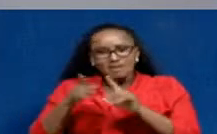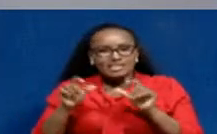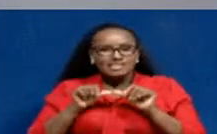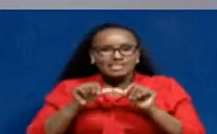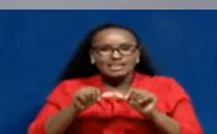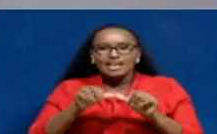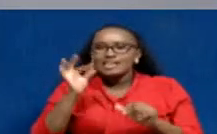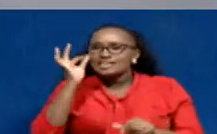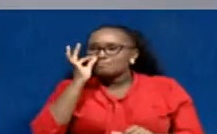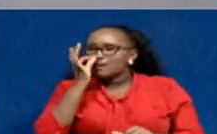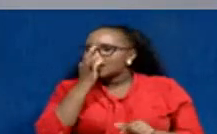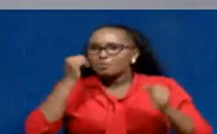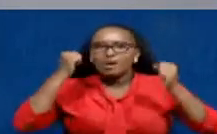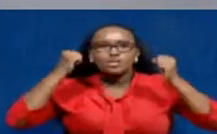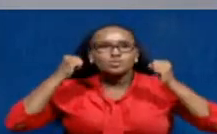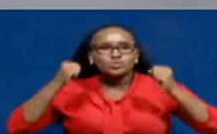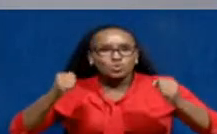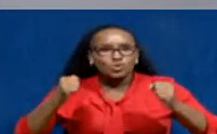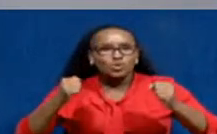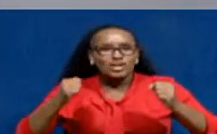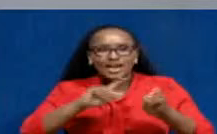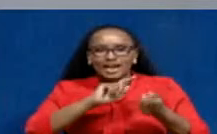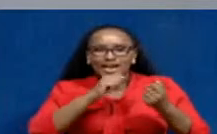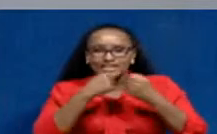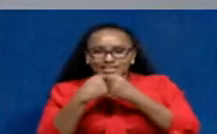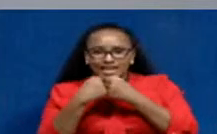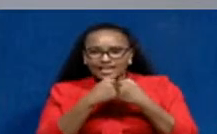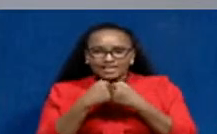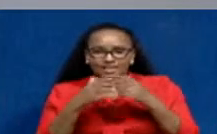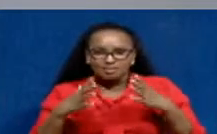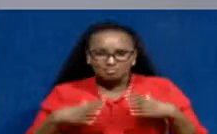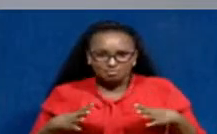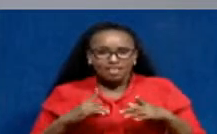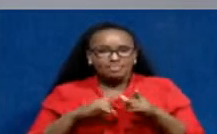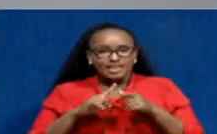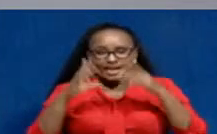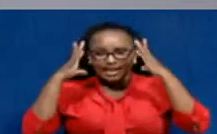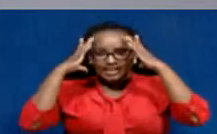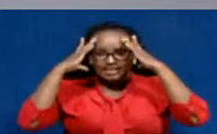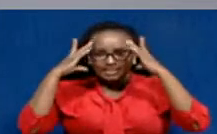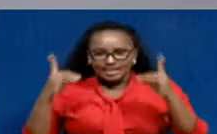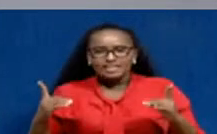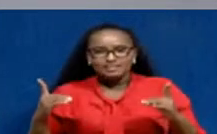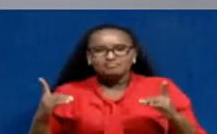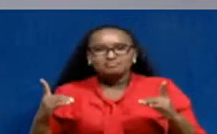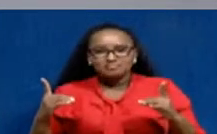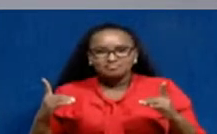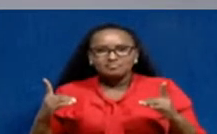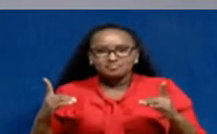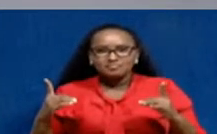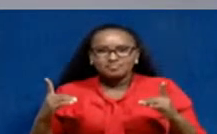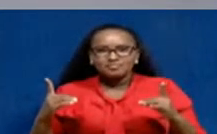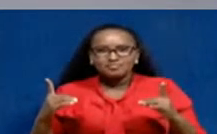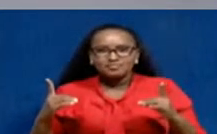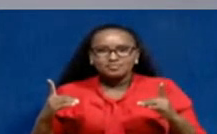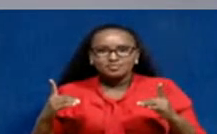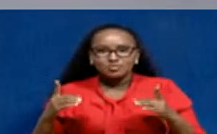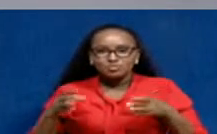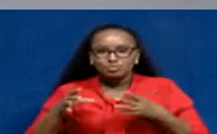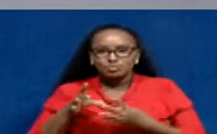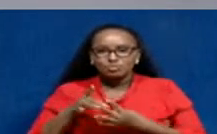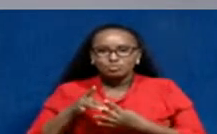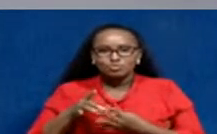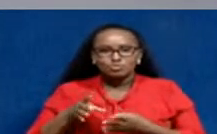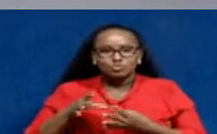shunned the voices of the crowds and opted for the lonely and unpopular path